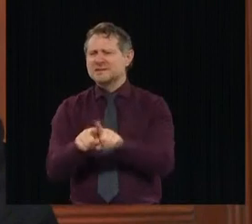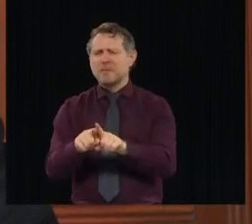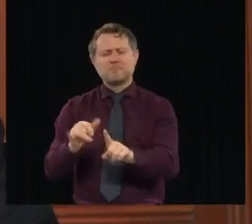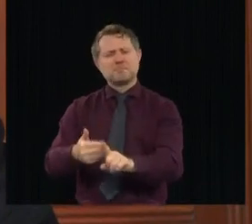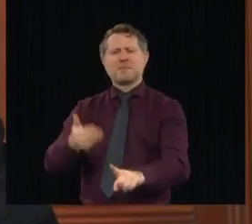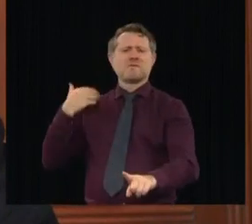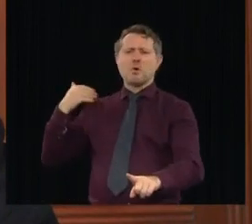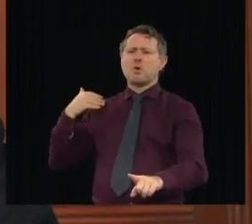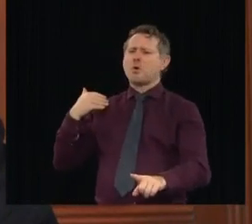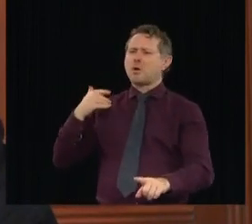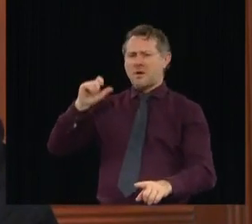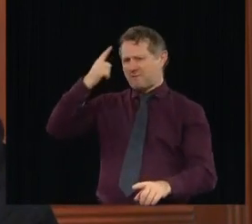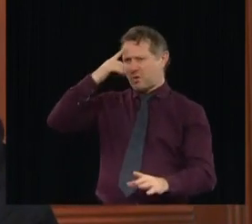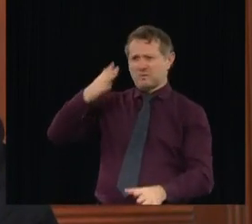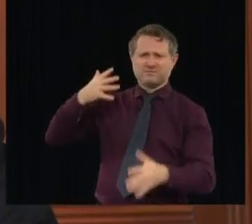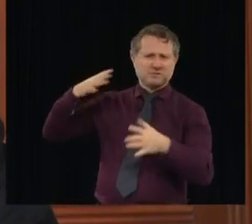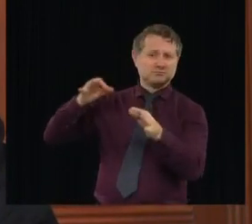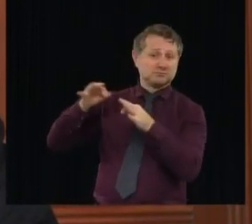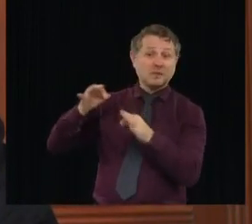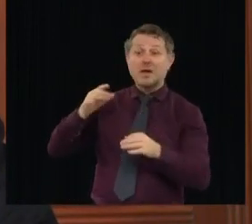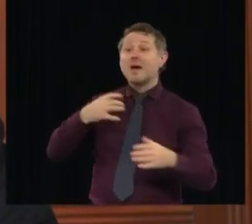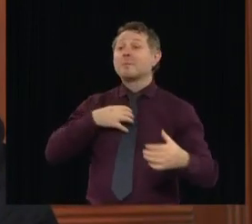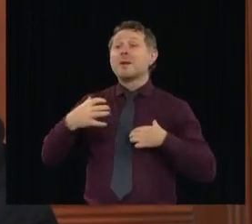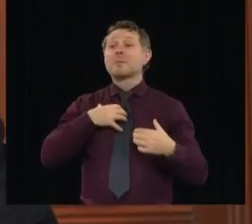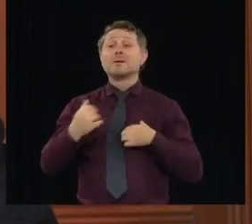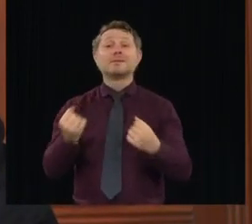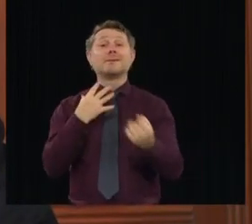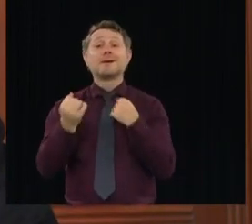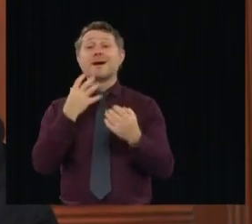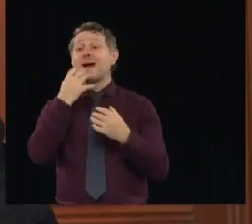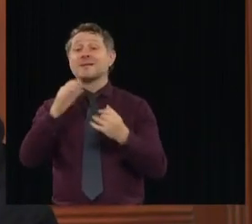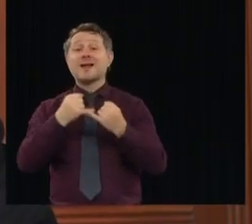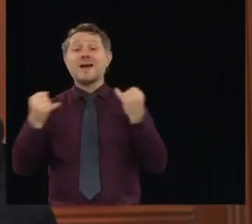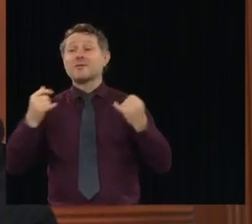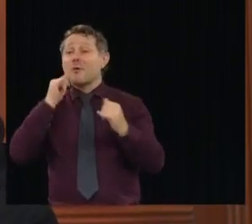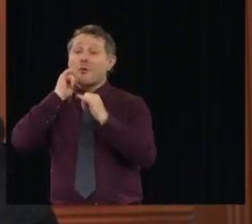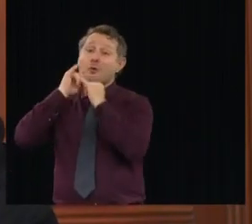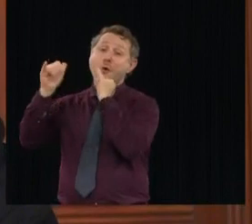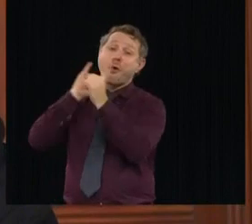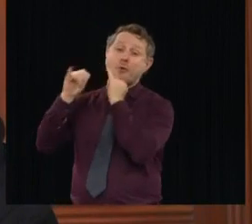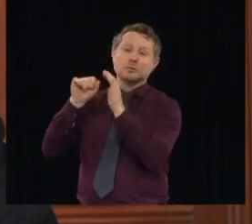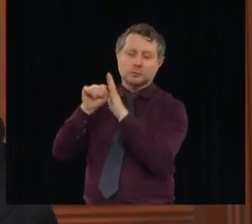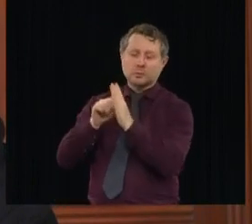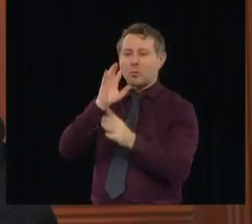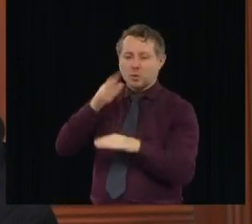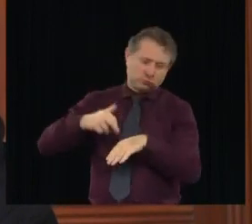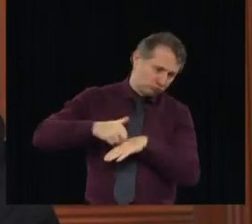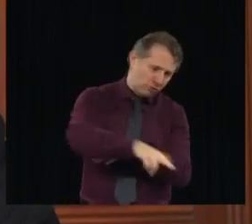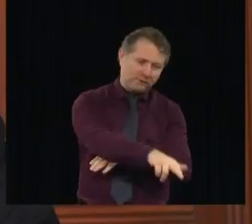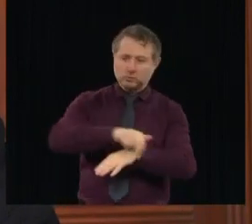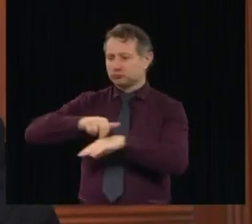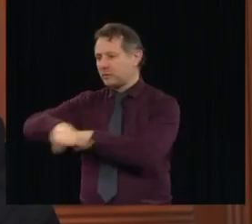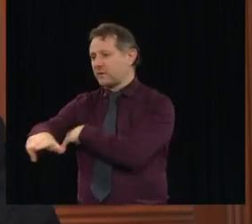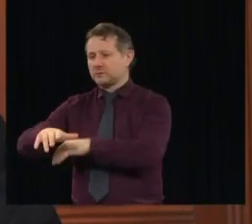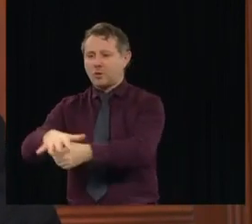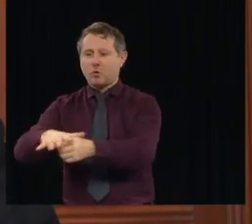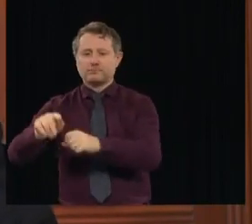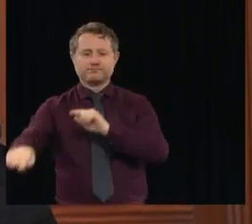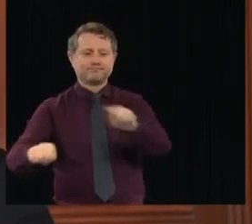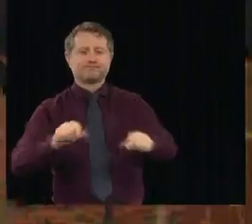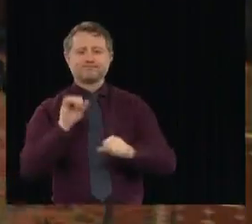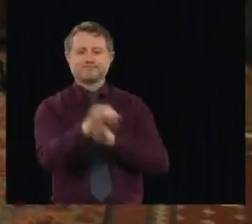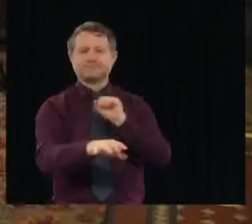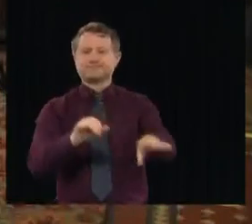said, all of the complaints that come through the hotline will be forwarded through the regional control rooms and to the local governments so that they can enforce them.